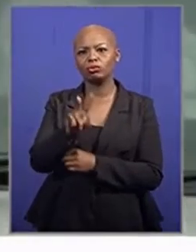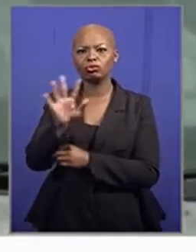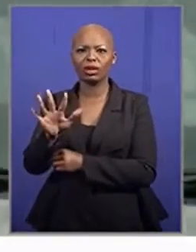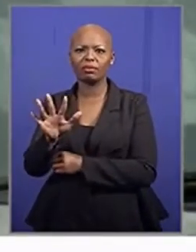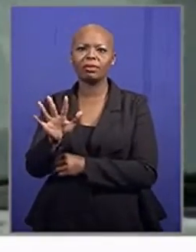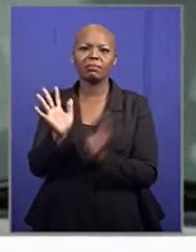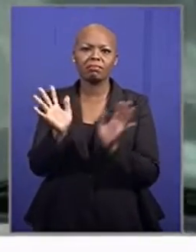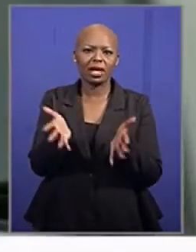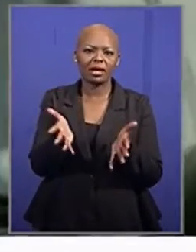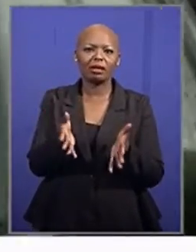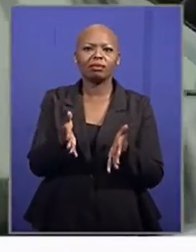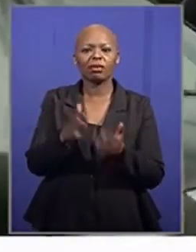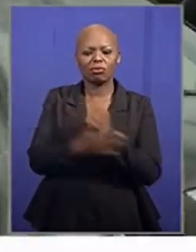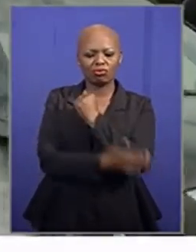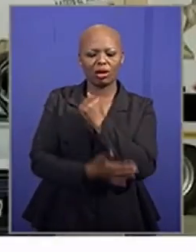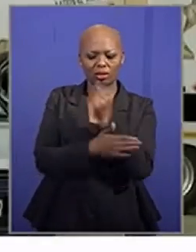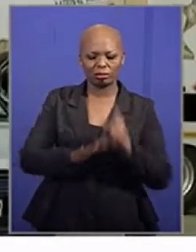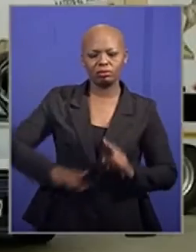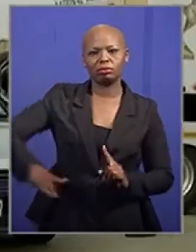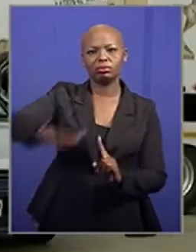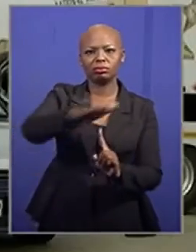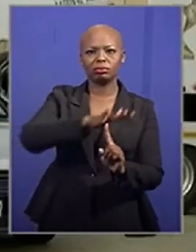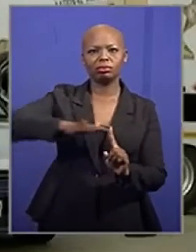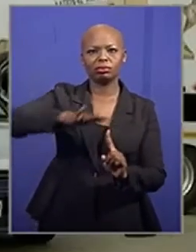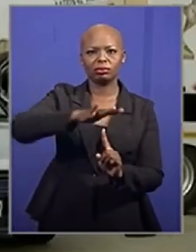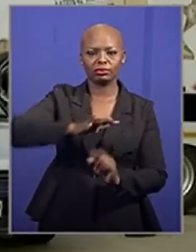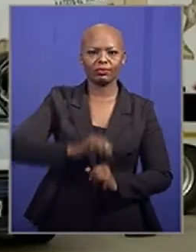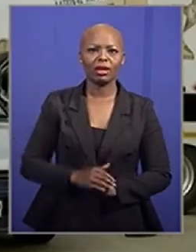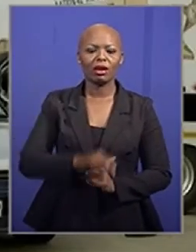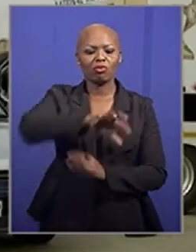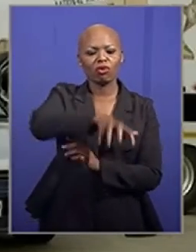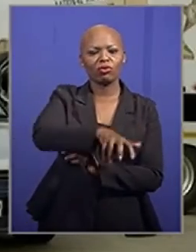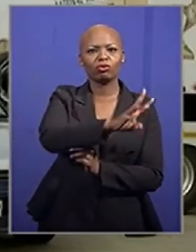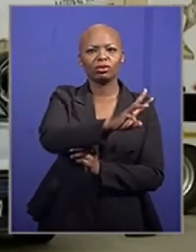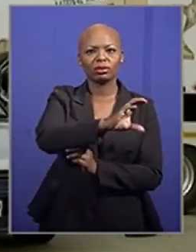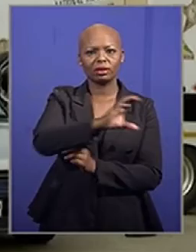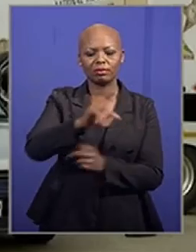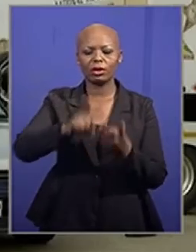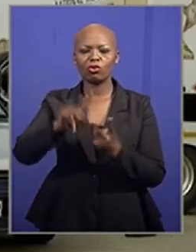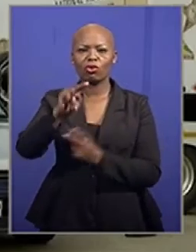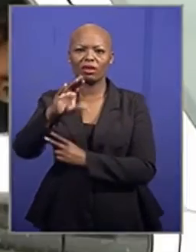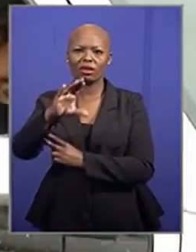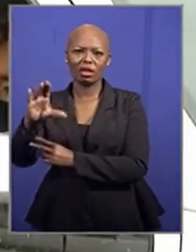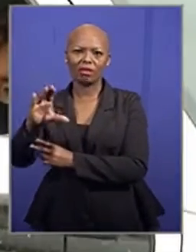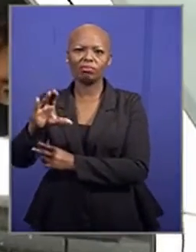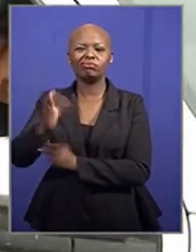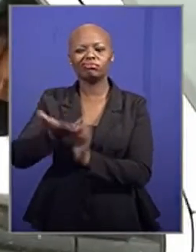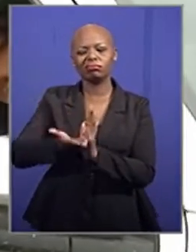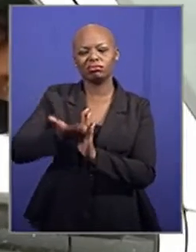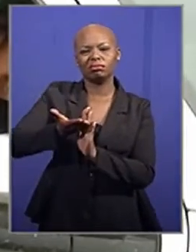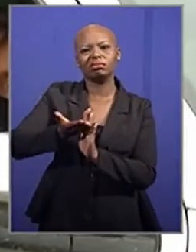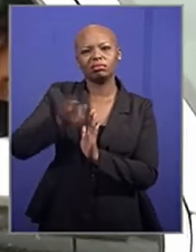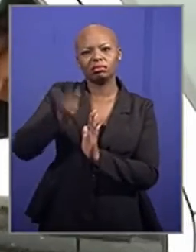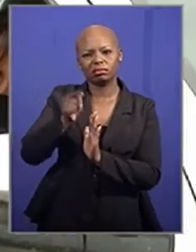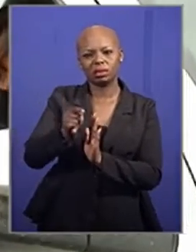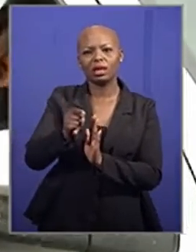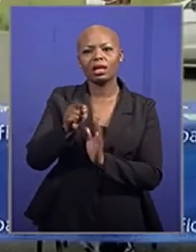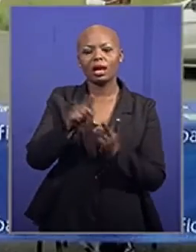1,685 mo mmileng ya naga ka paka ya boitumelo. Diporofense tsa Western le Northern Cape di bone tlhatlogo ya dintsho e kwa godimo